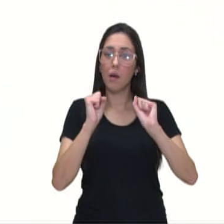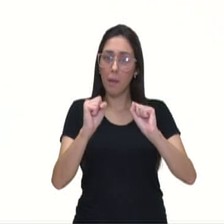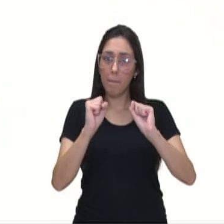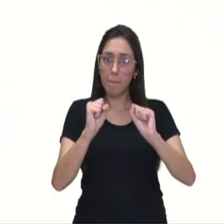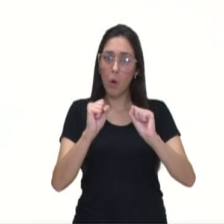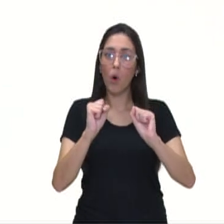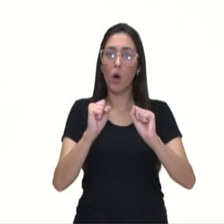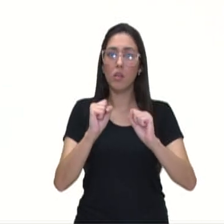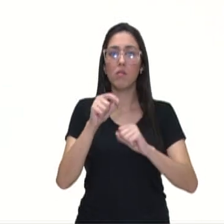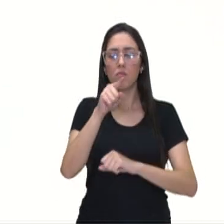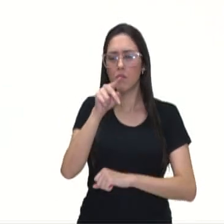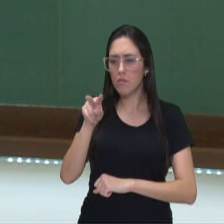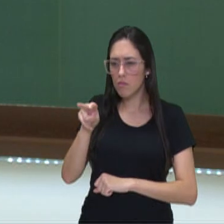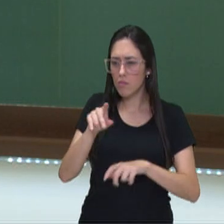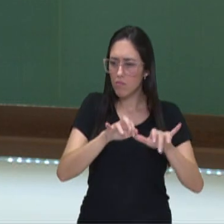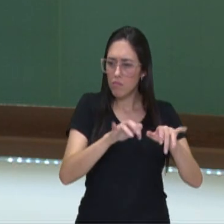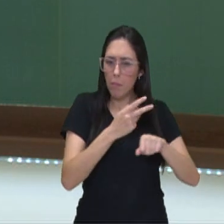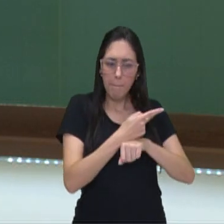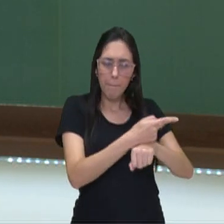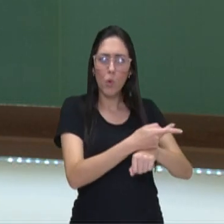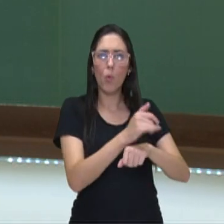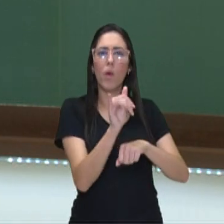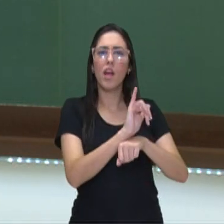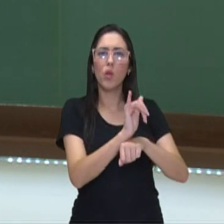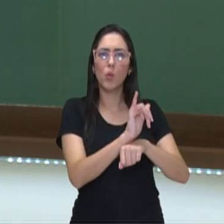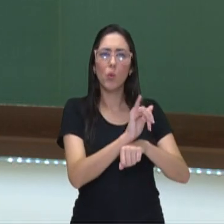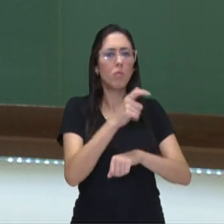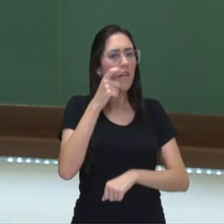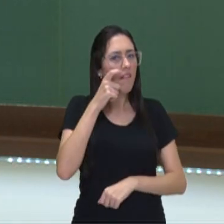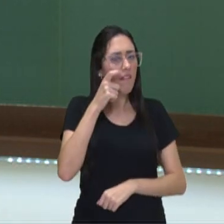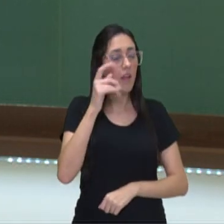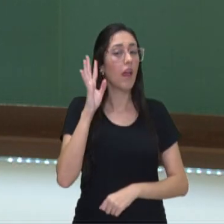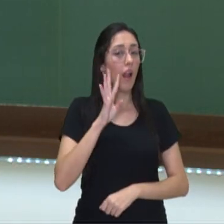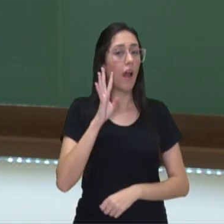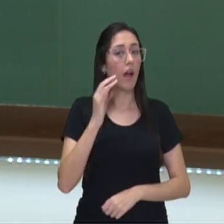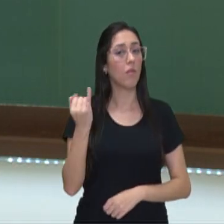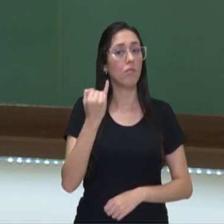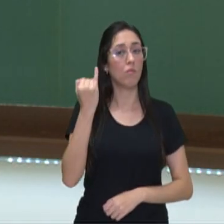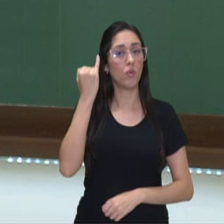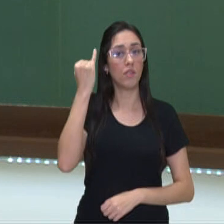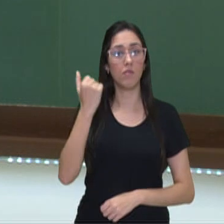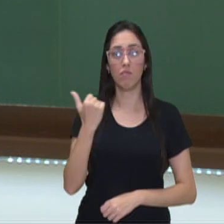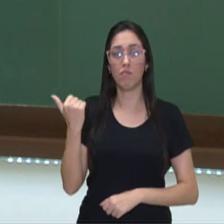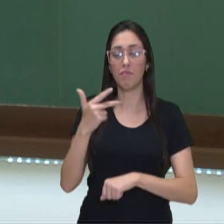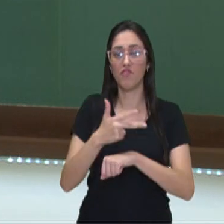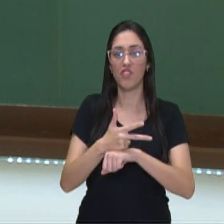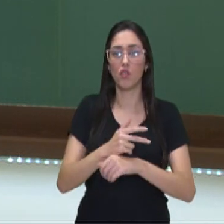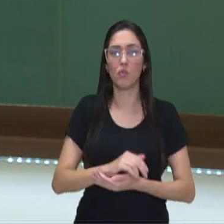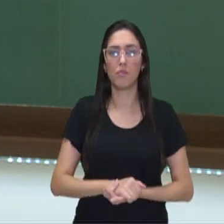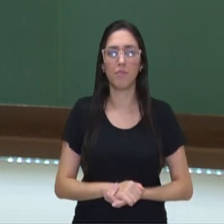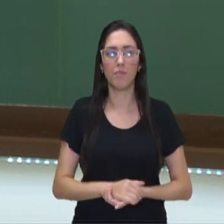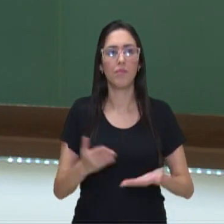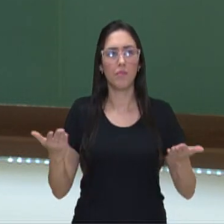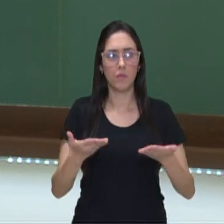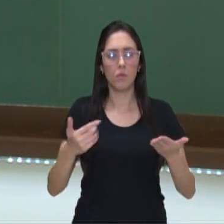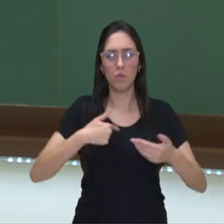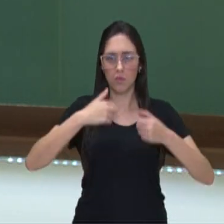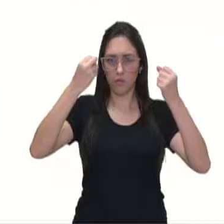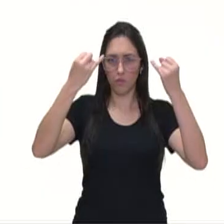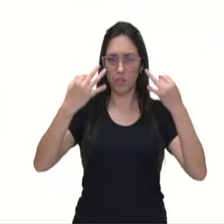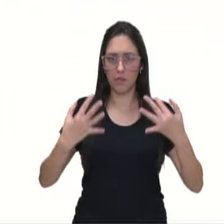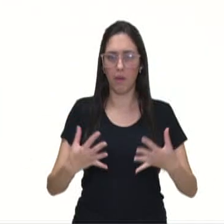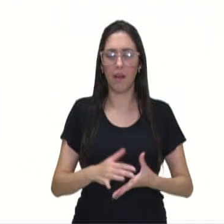vídeo também, para que você assista esse vídeo na íntegra. É muito importante. Vamos lá então para a leitura. Acompanhe